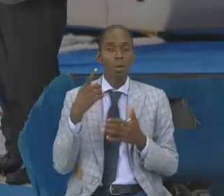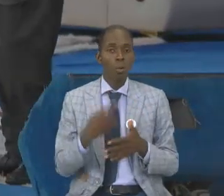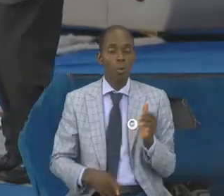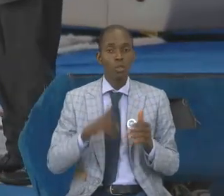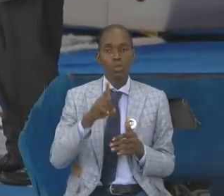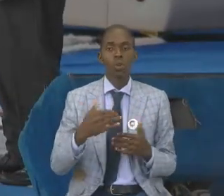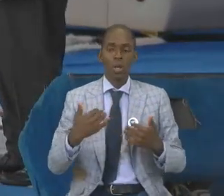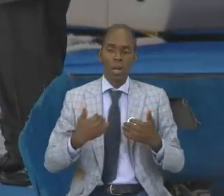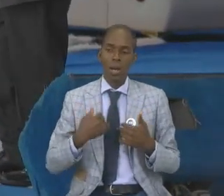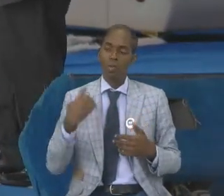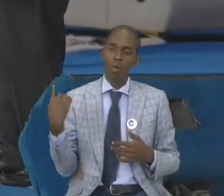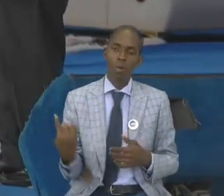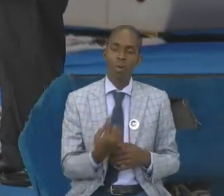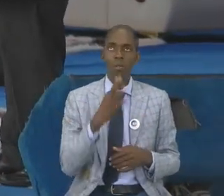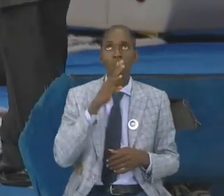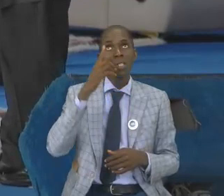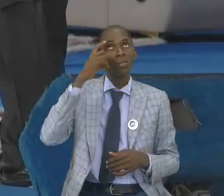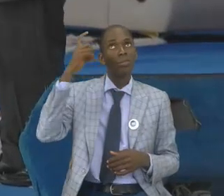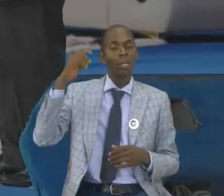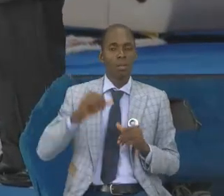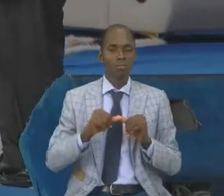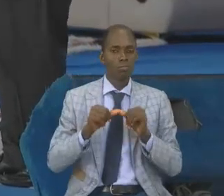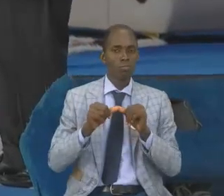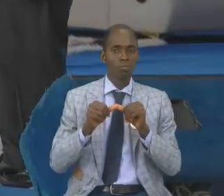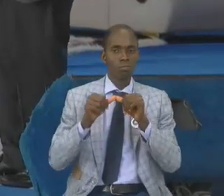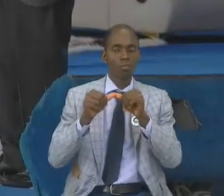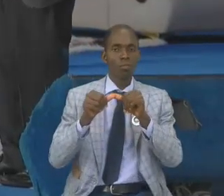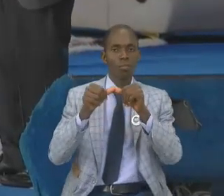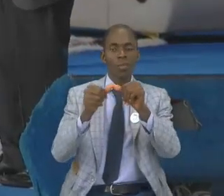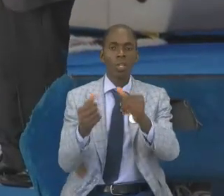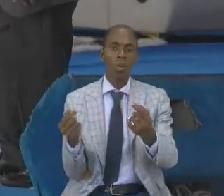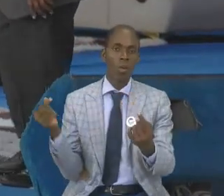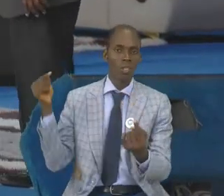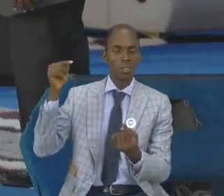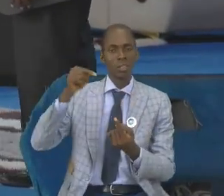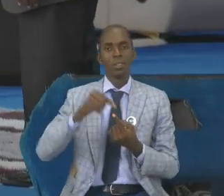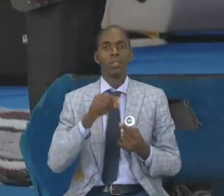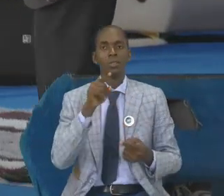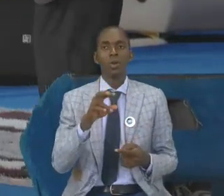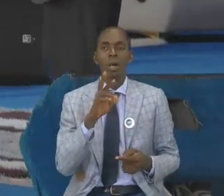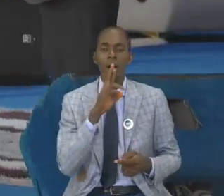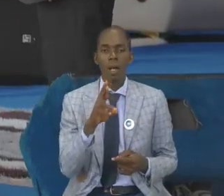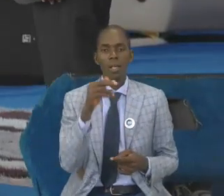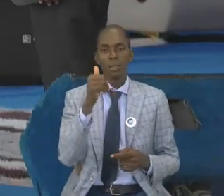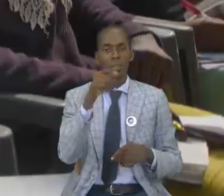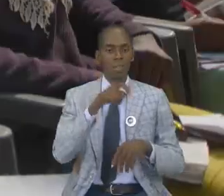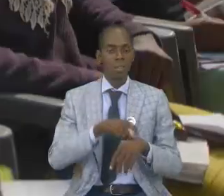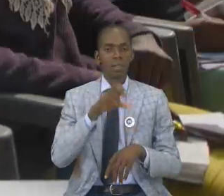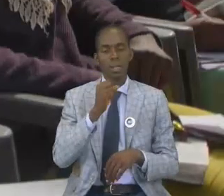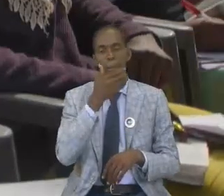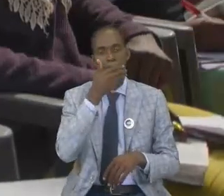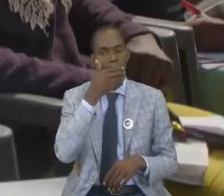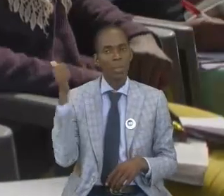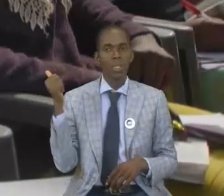been dreaming for. And you'll move on and move on and move on until you are 10 times better.